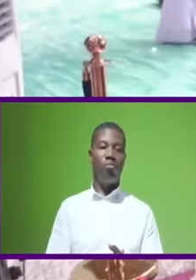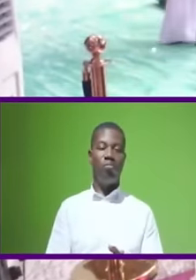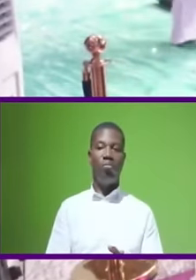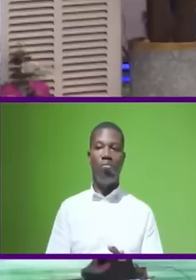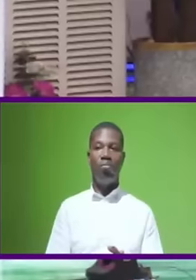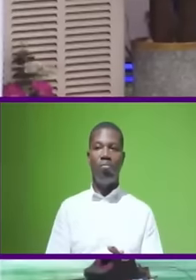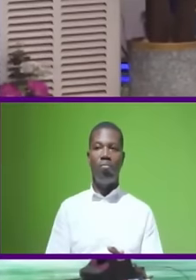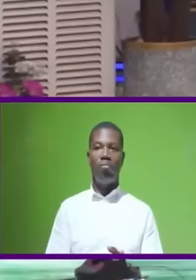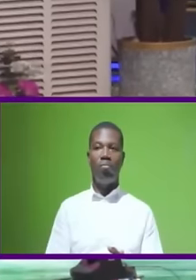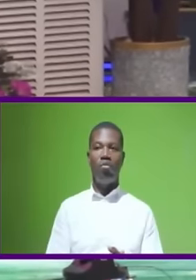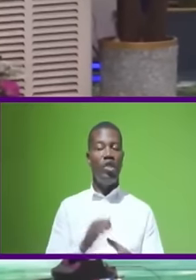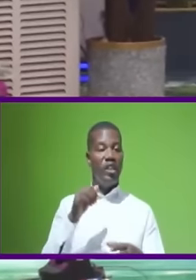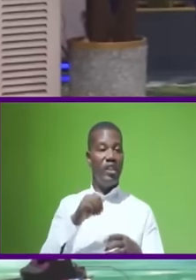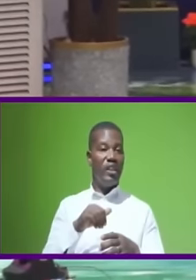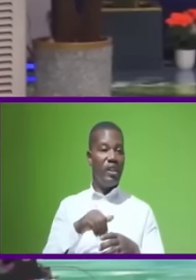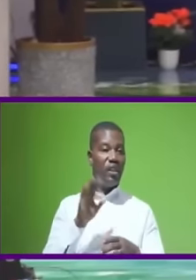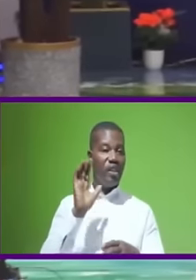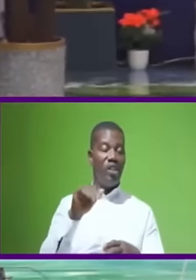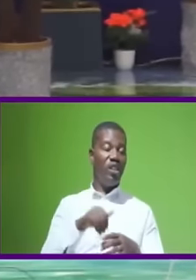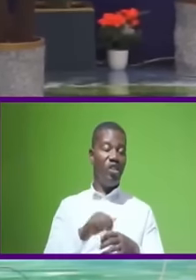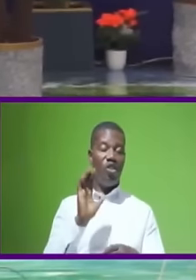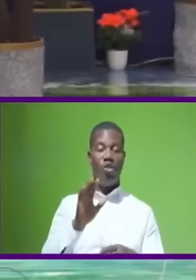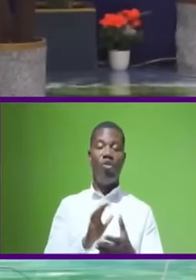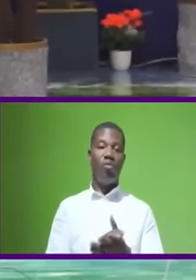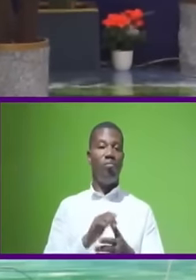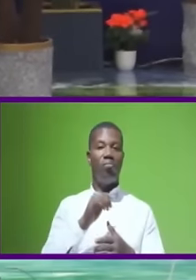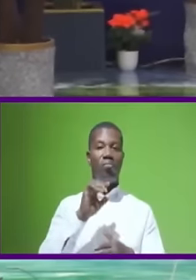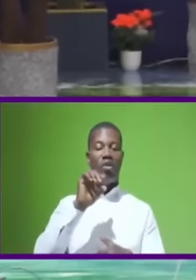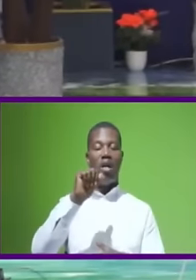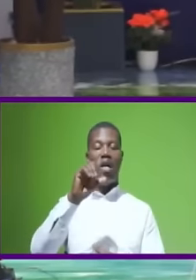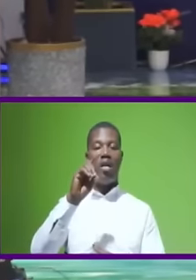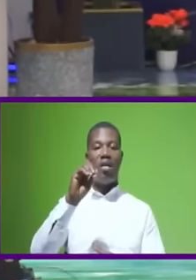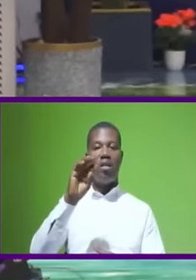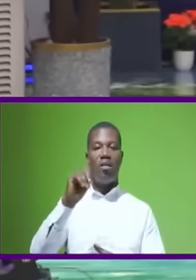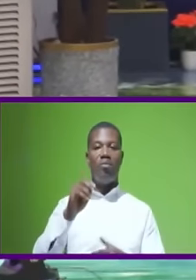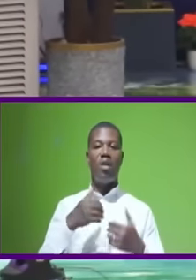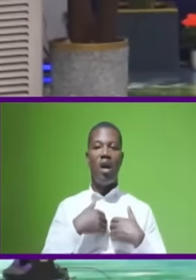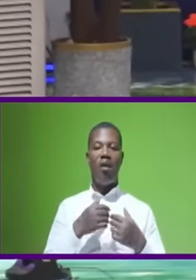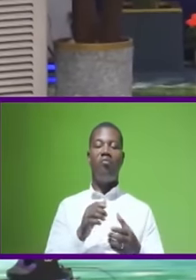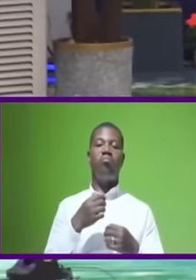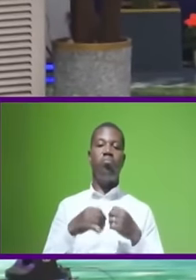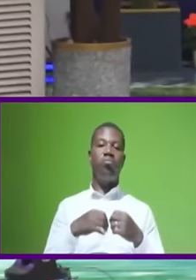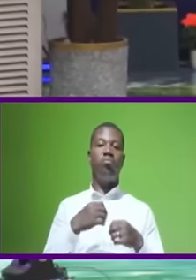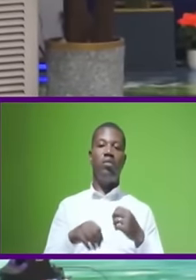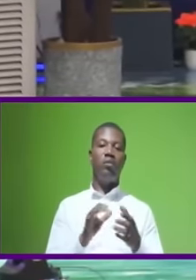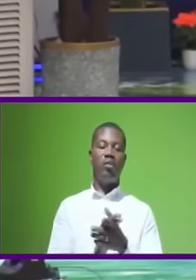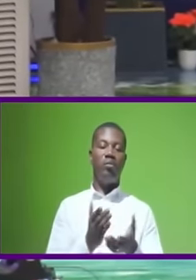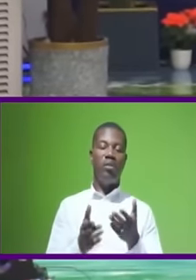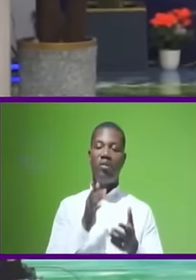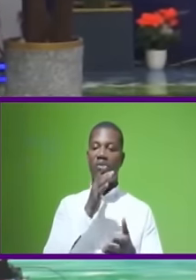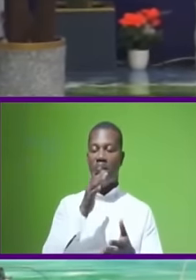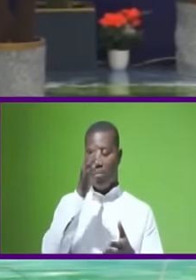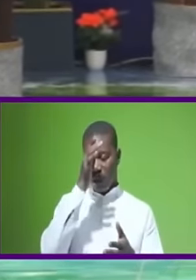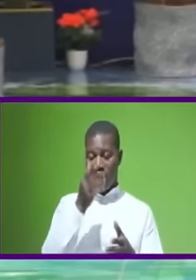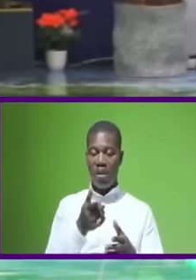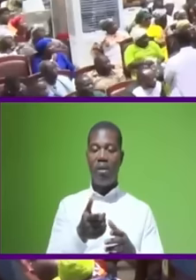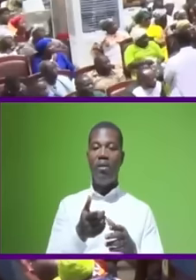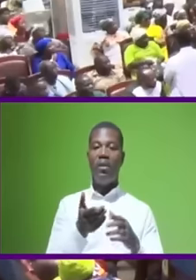You are domomo nasa or hoka. Adomo special contribution. How much do we